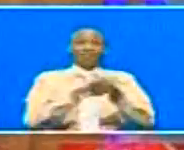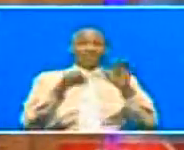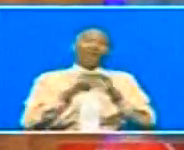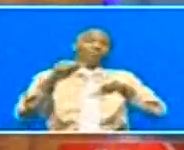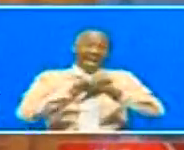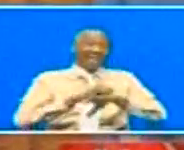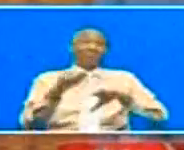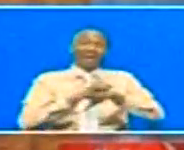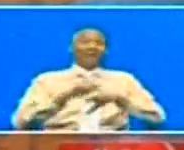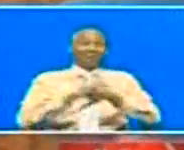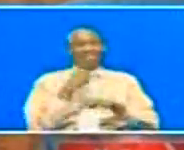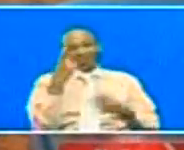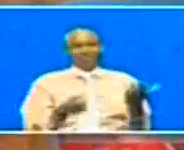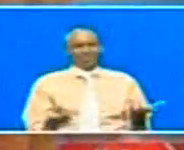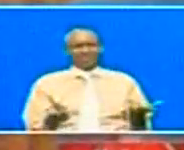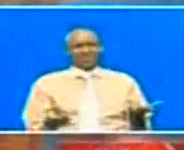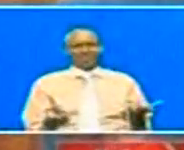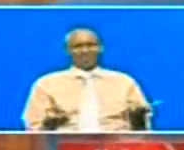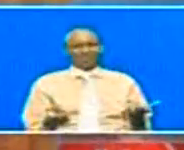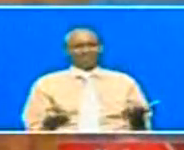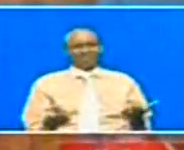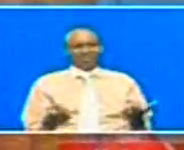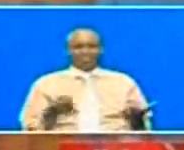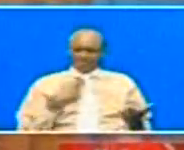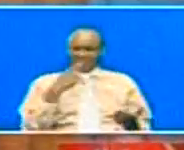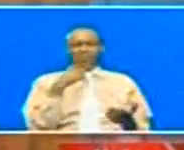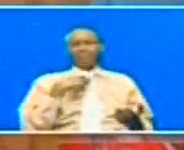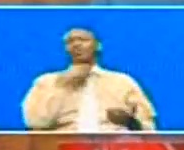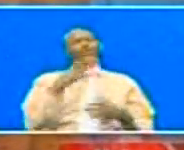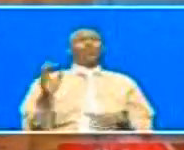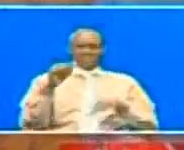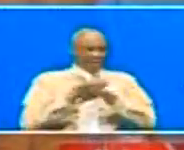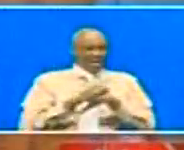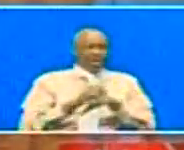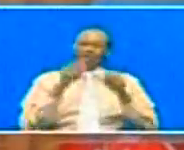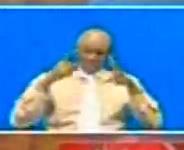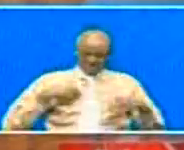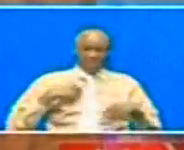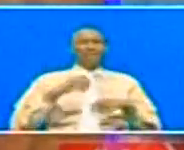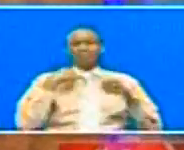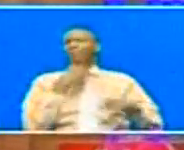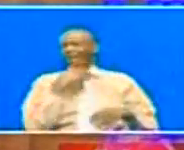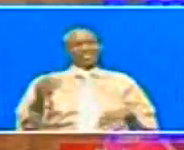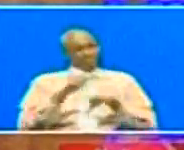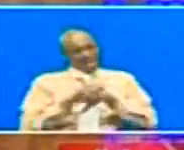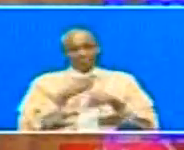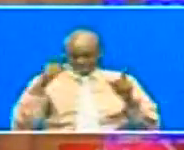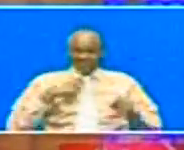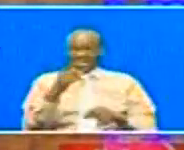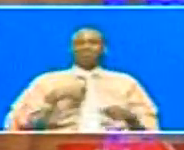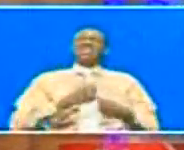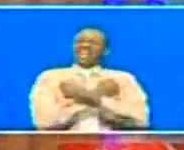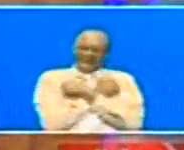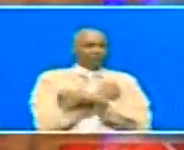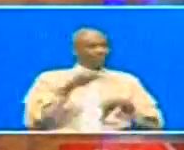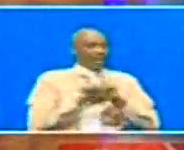black seemed to be like the unwanted thing. Yes. And I said, I'm black and I have no complaints. Oh,